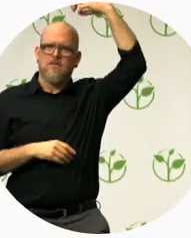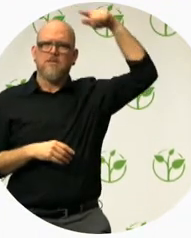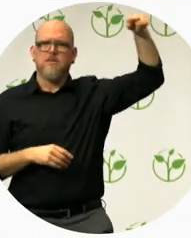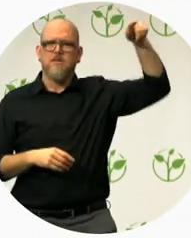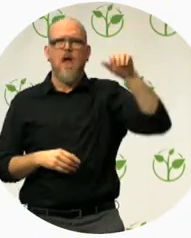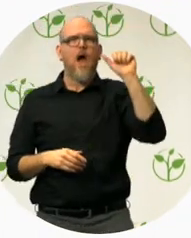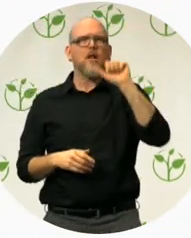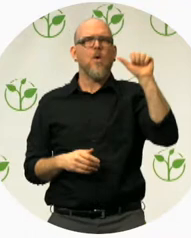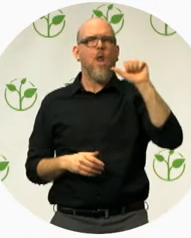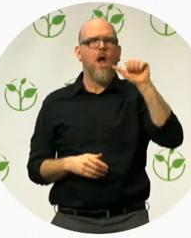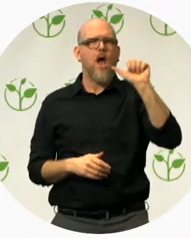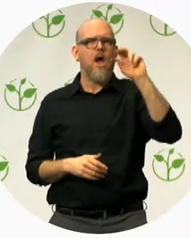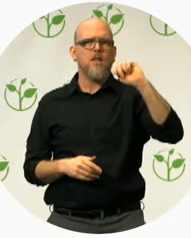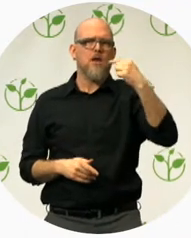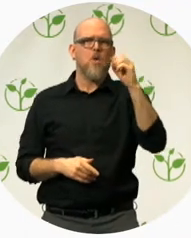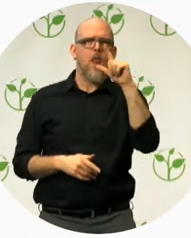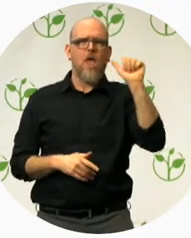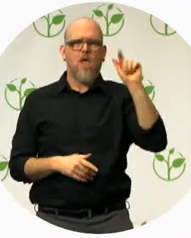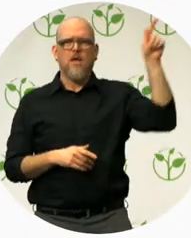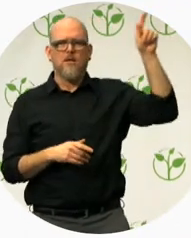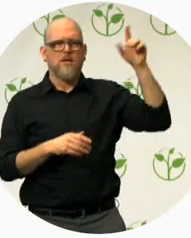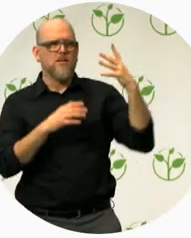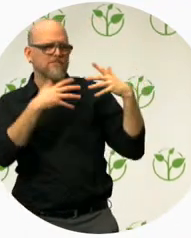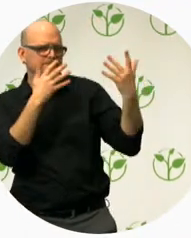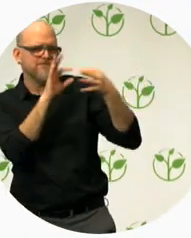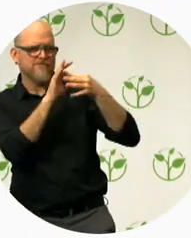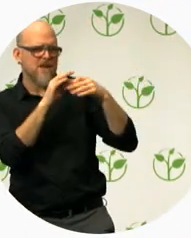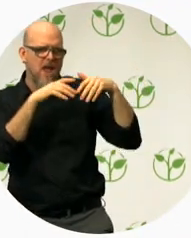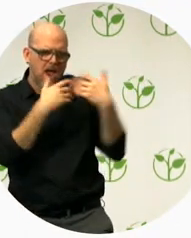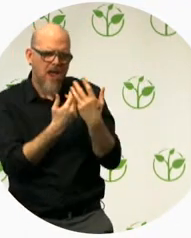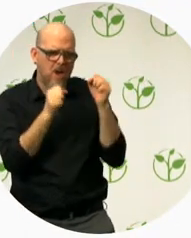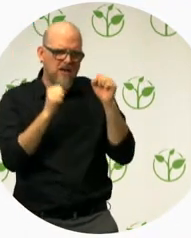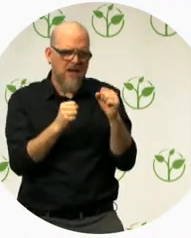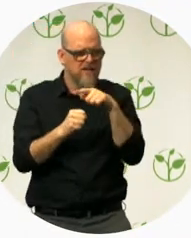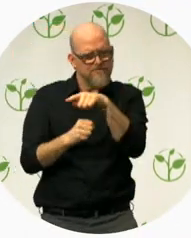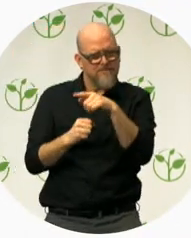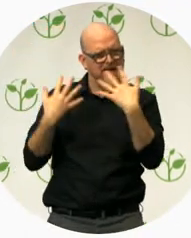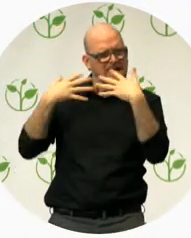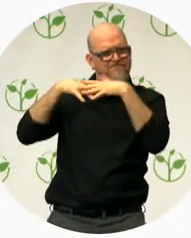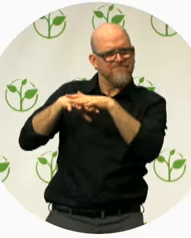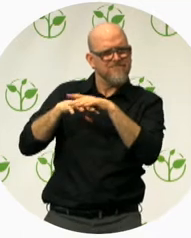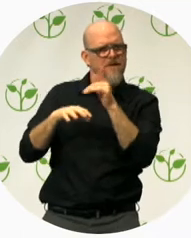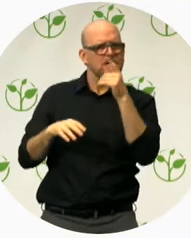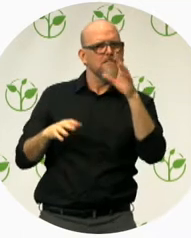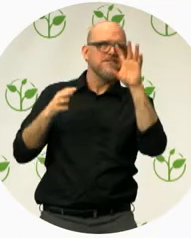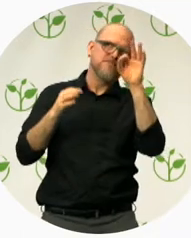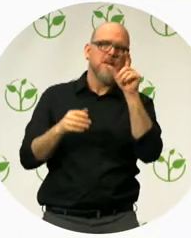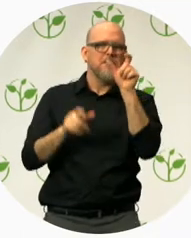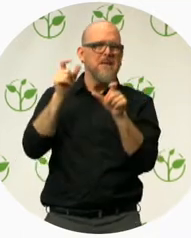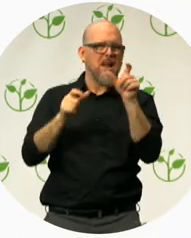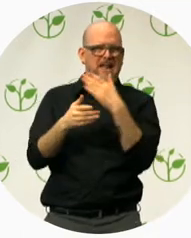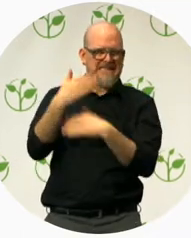on the creation of a national policy of inclusive education. So I'm glad to share the